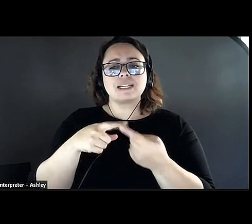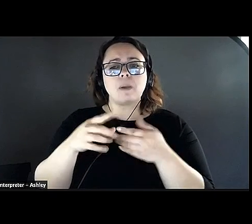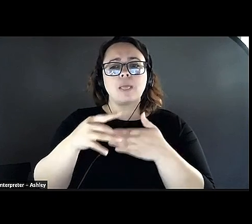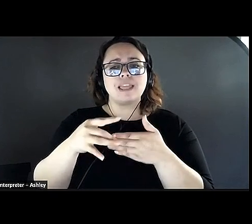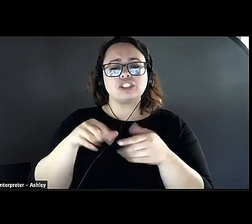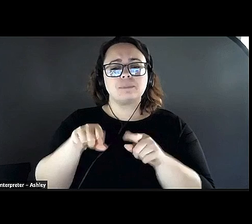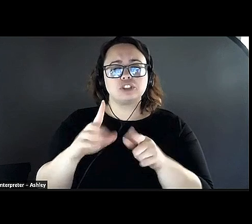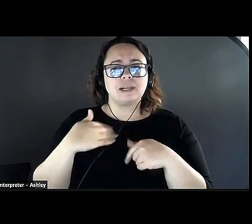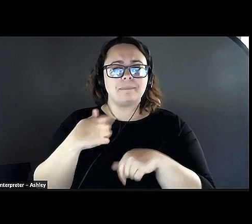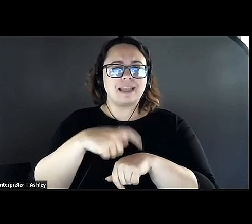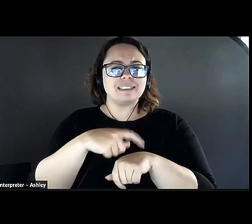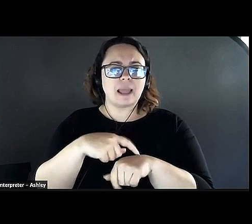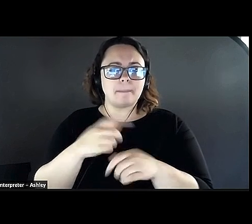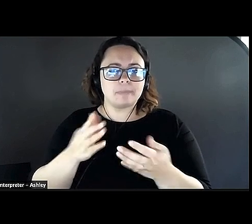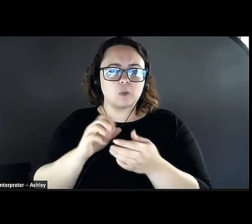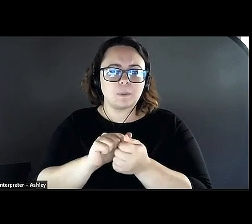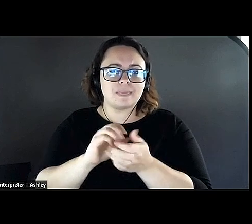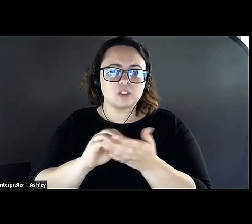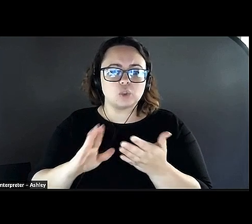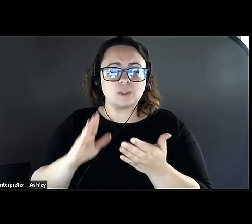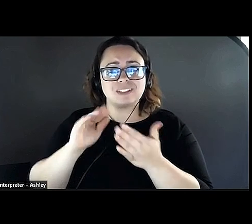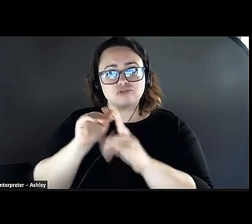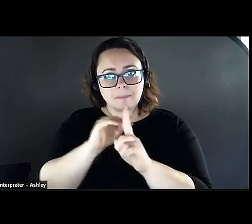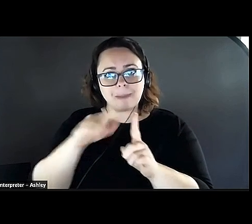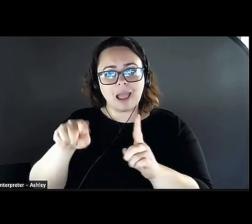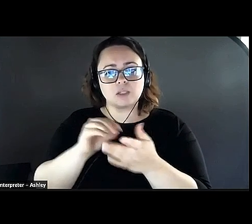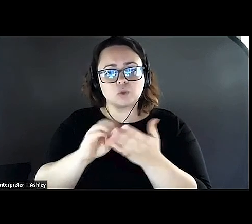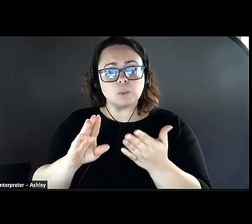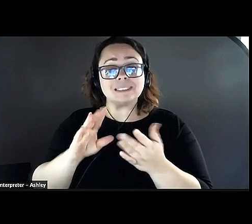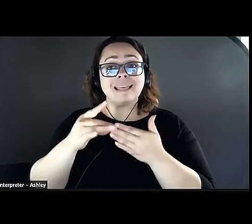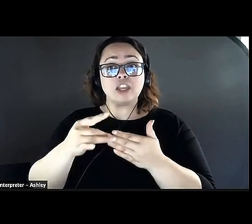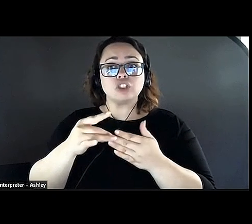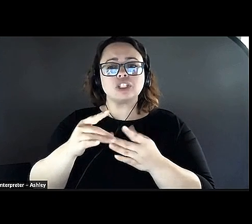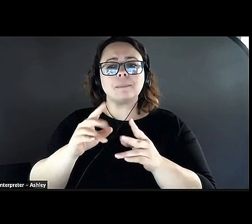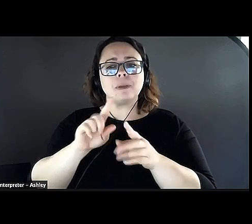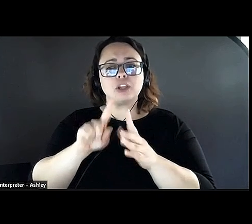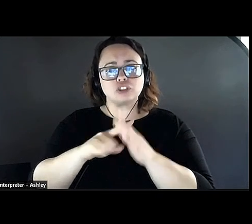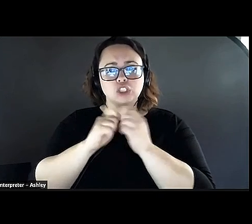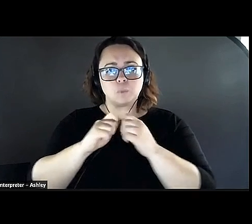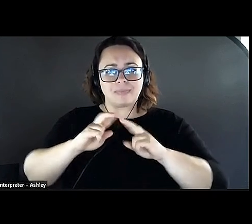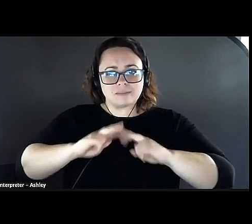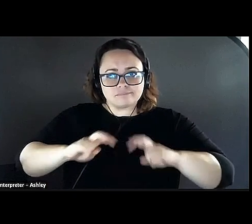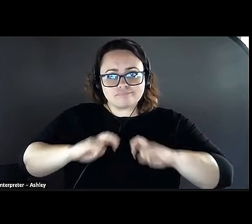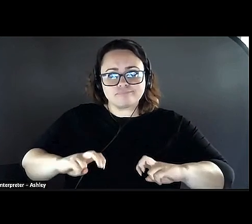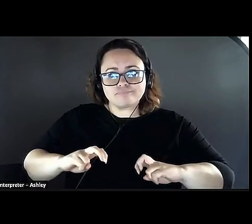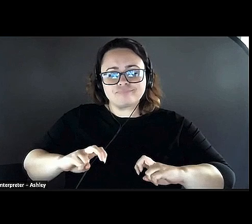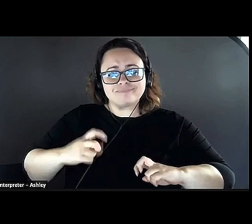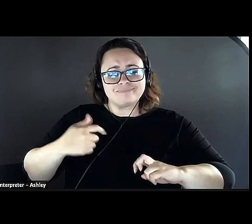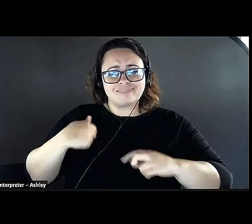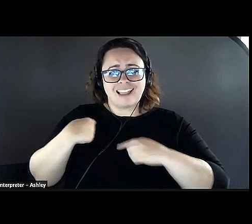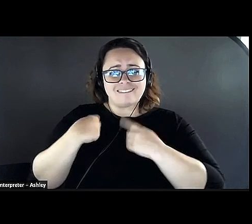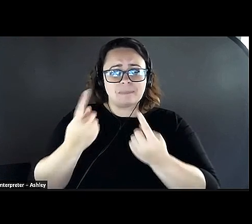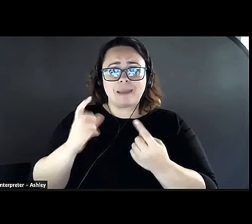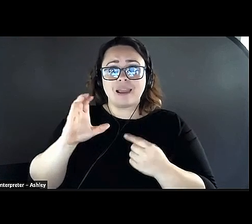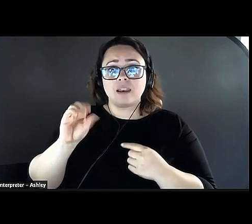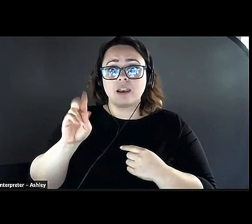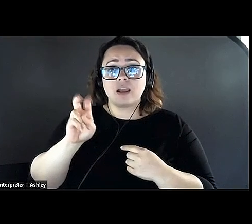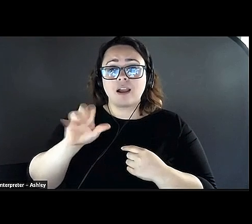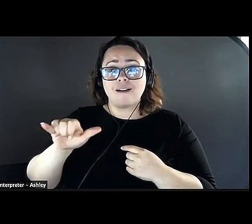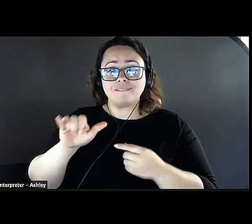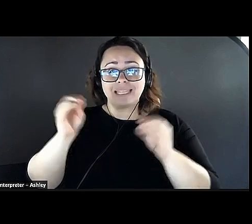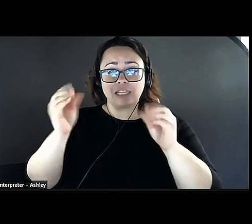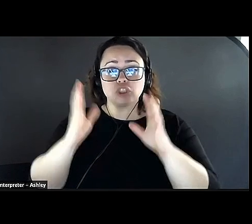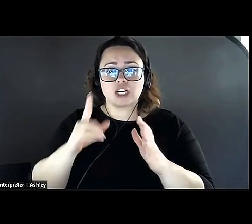I'll just remind the students that leadership starts inward. I've been a Covey instructor for a long time, and if you're familiar with the 7